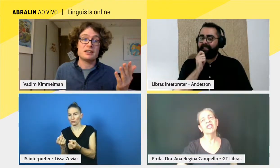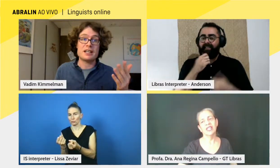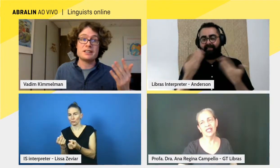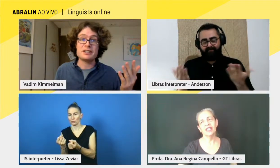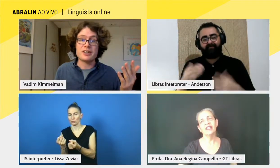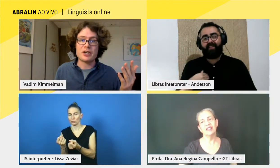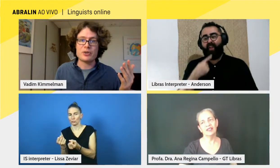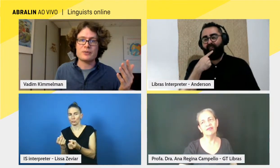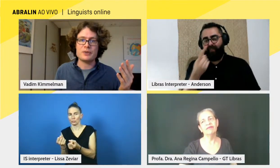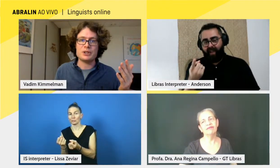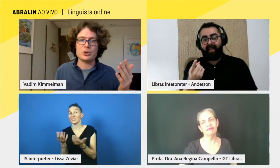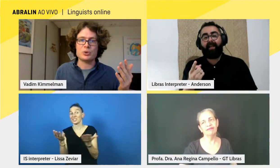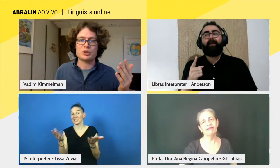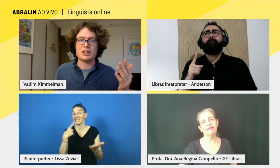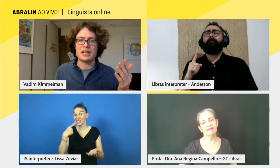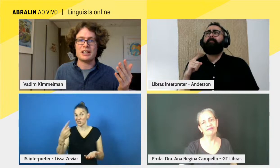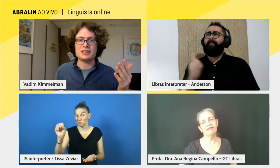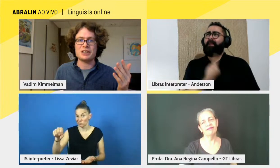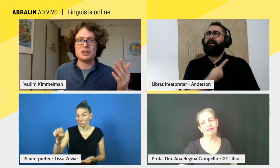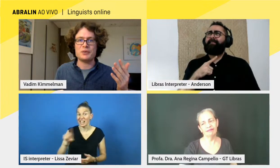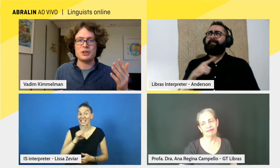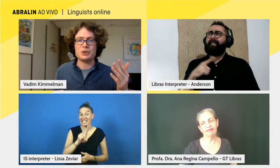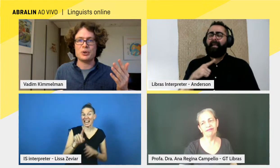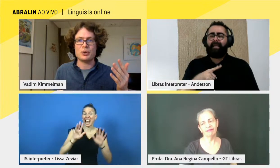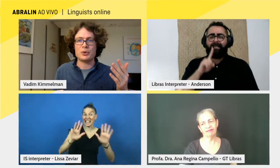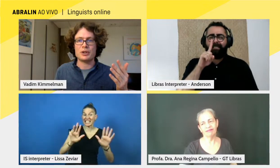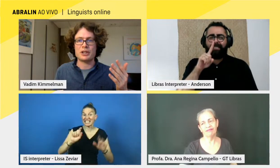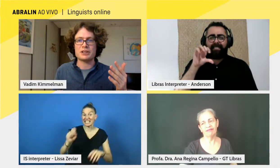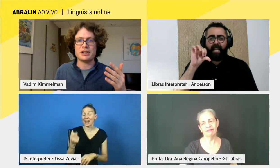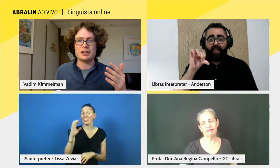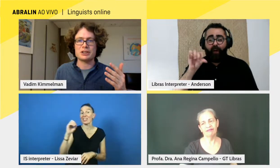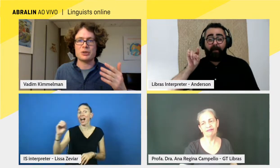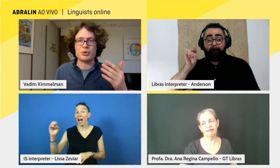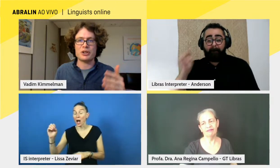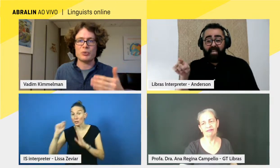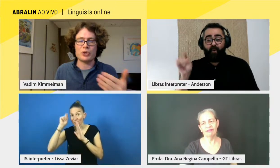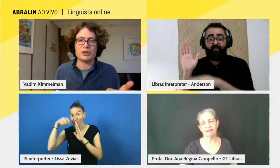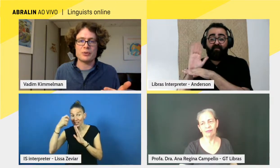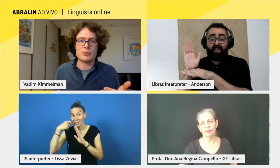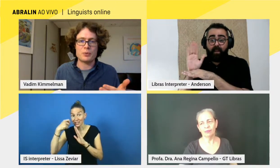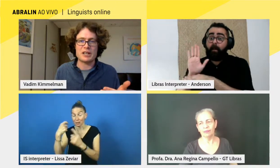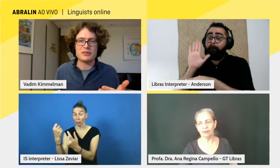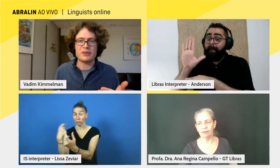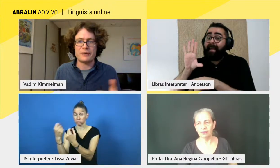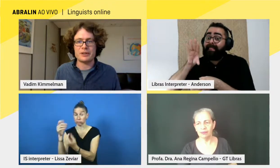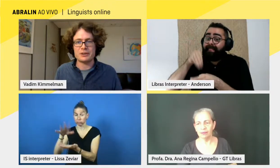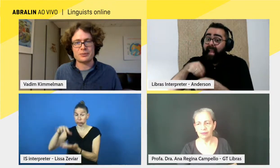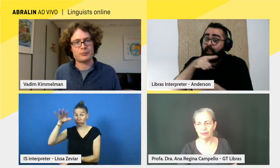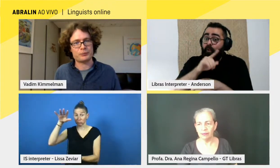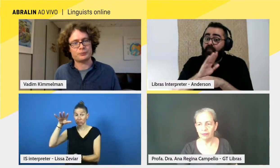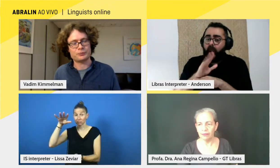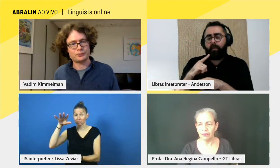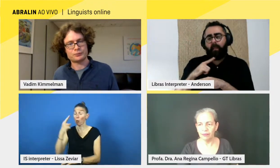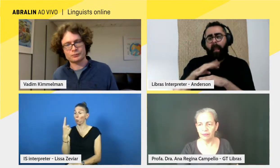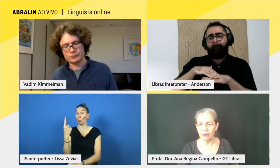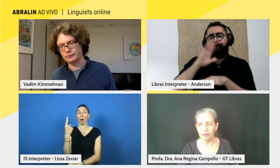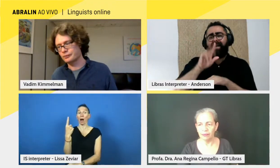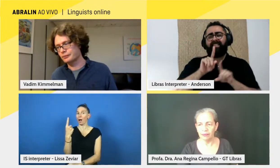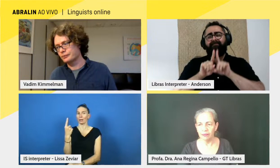have 19,000 videos and each video contains typically more than one variant.